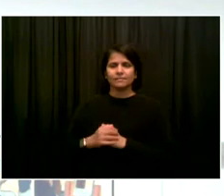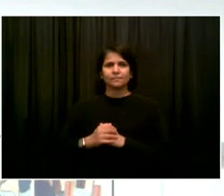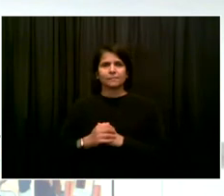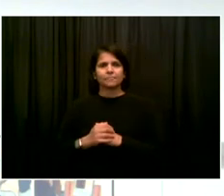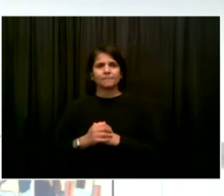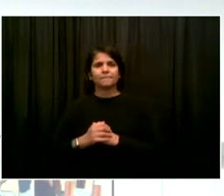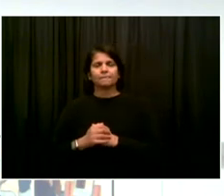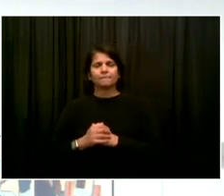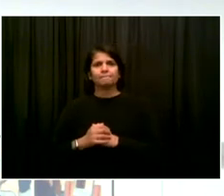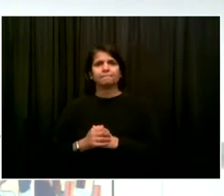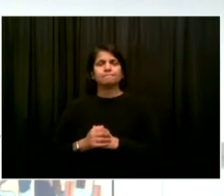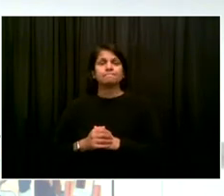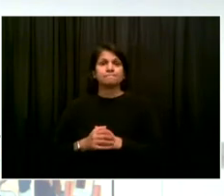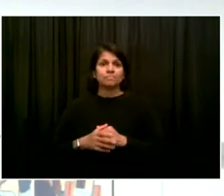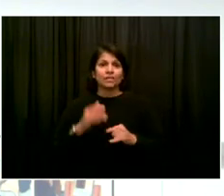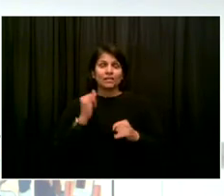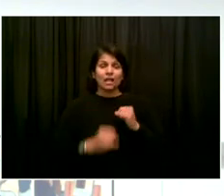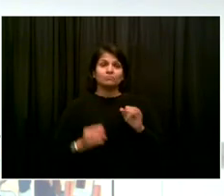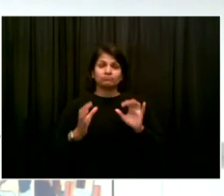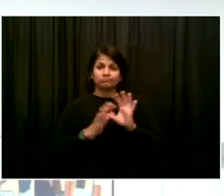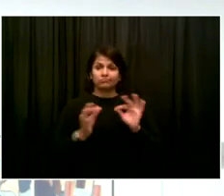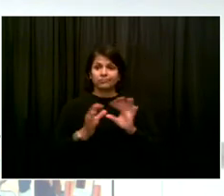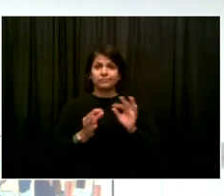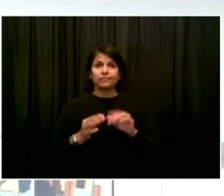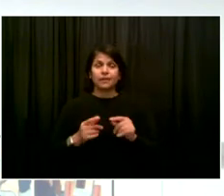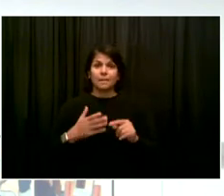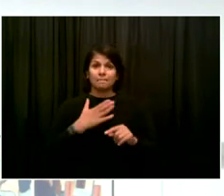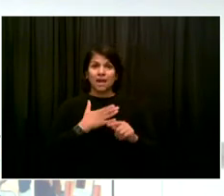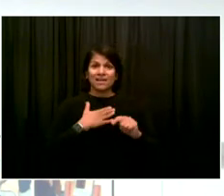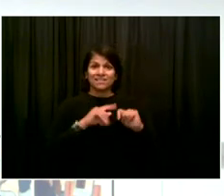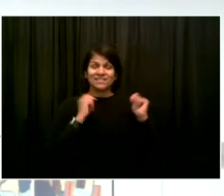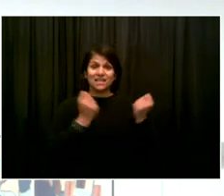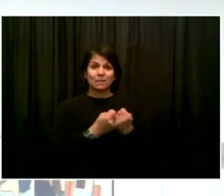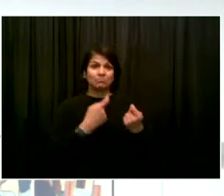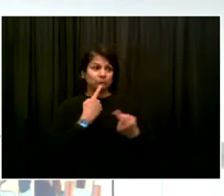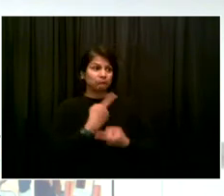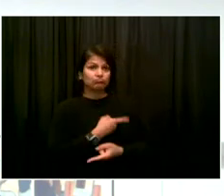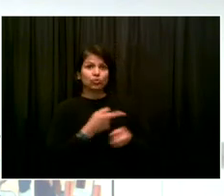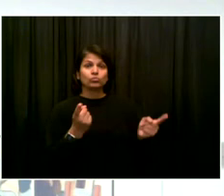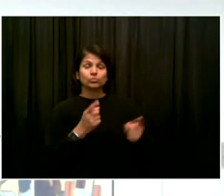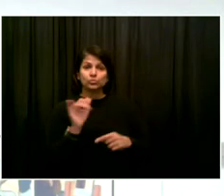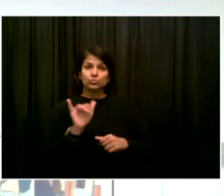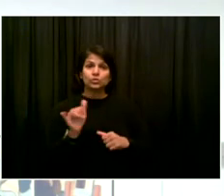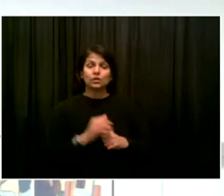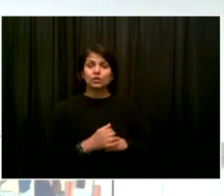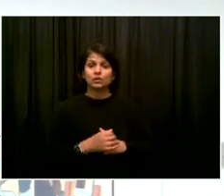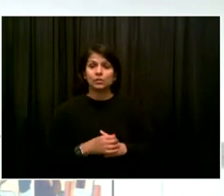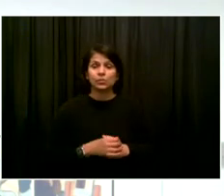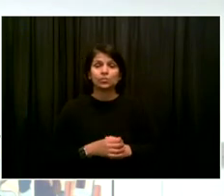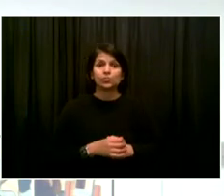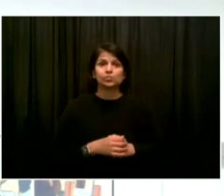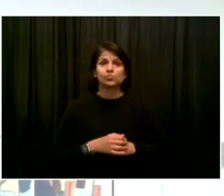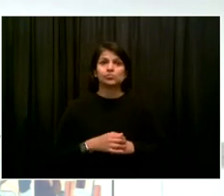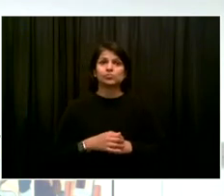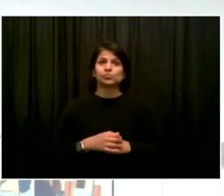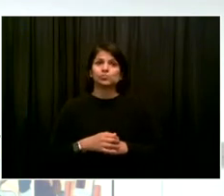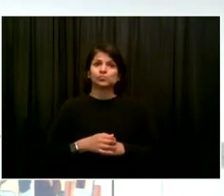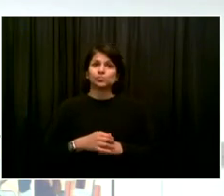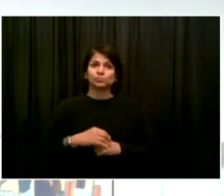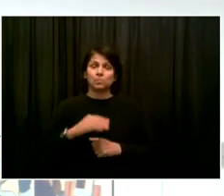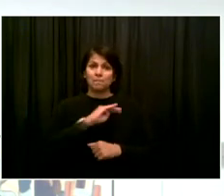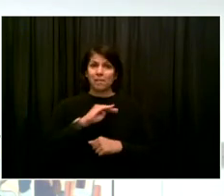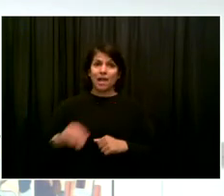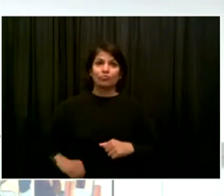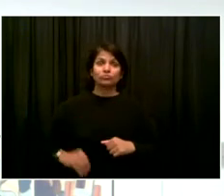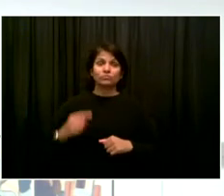which, you know, I've shared with my team as well, is that we are public servants. The city is relying